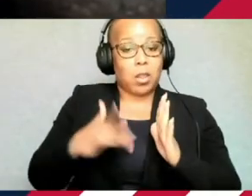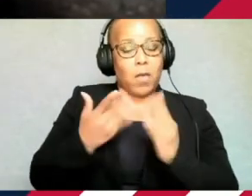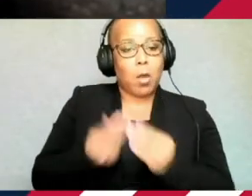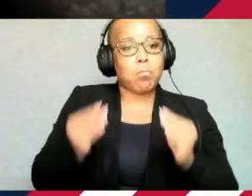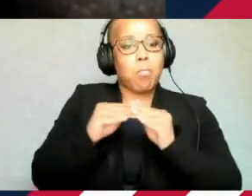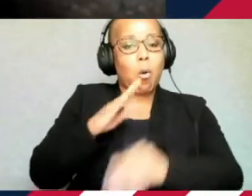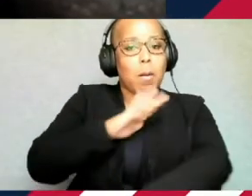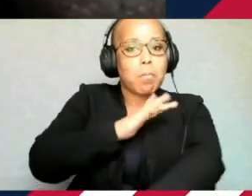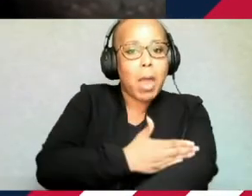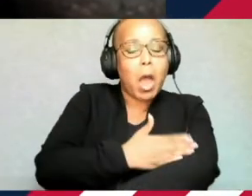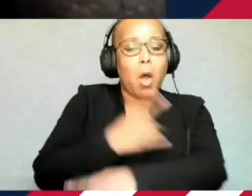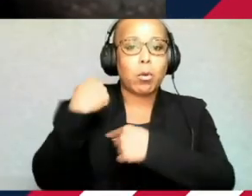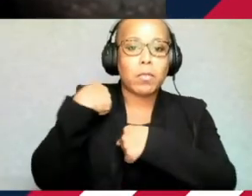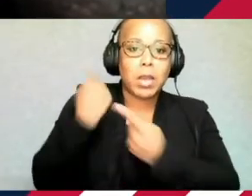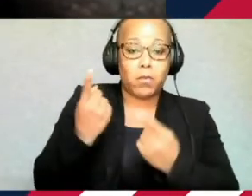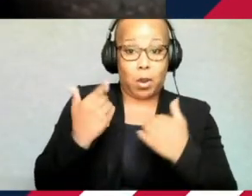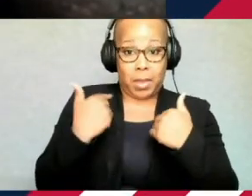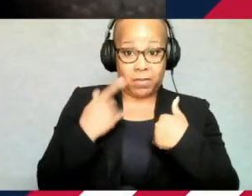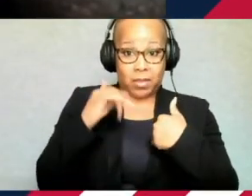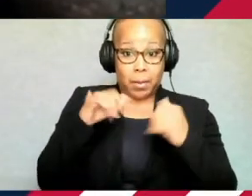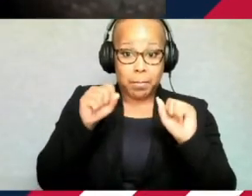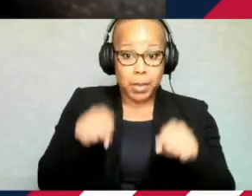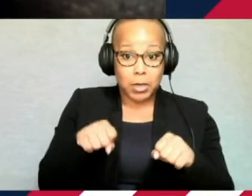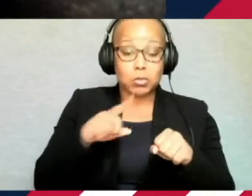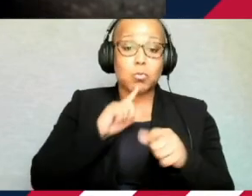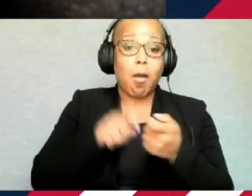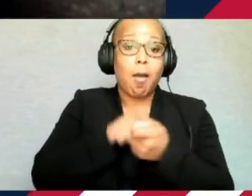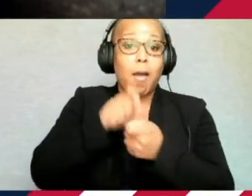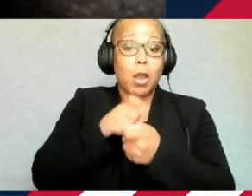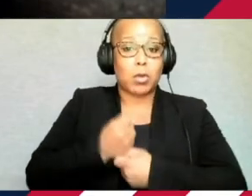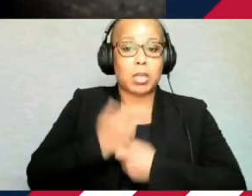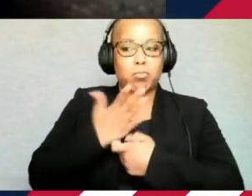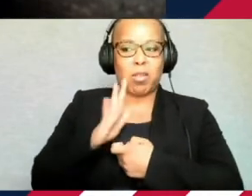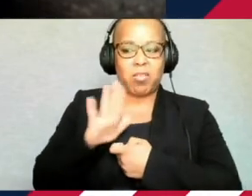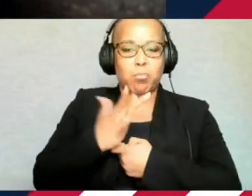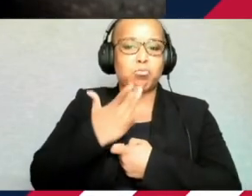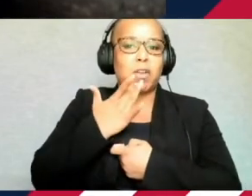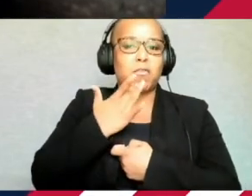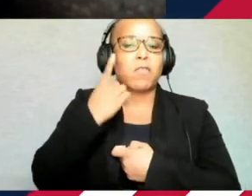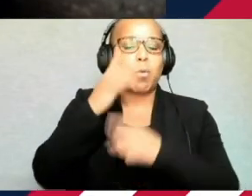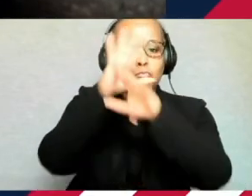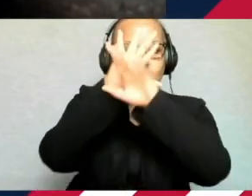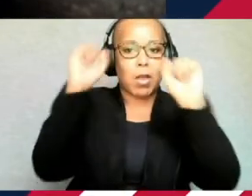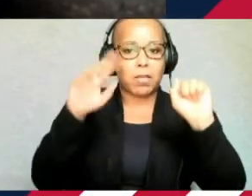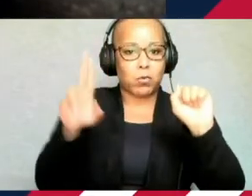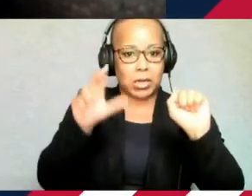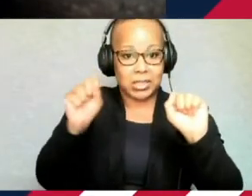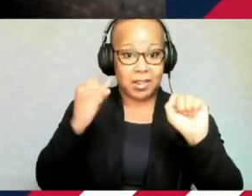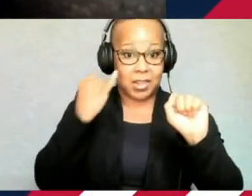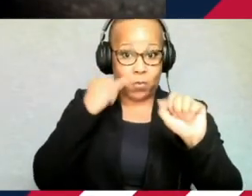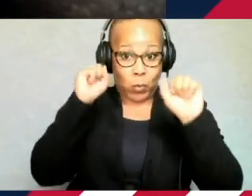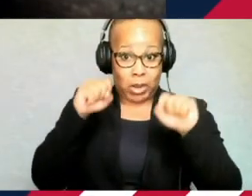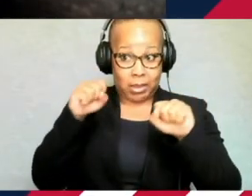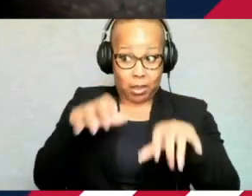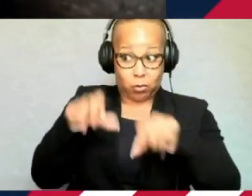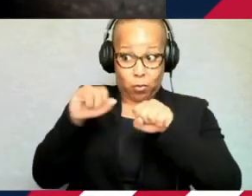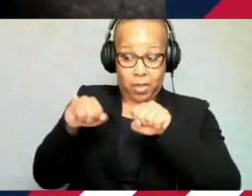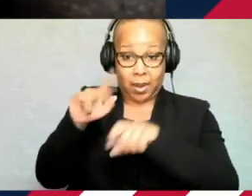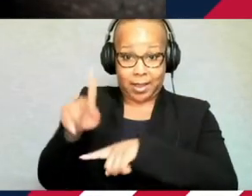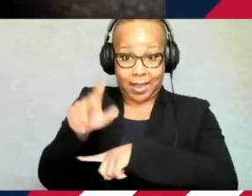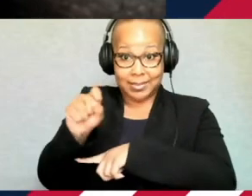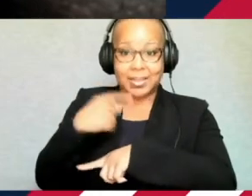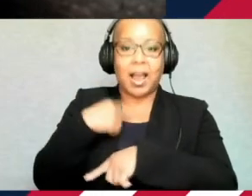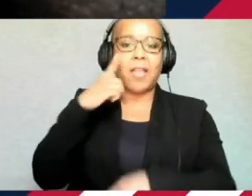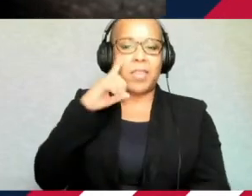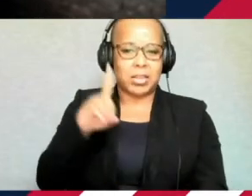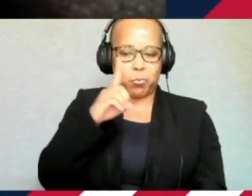than ever by having the ability to accurately express their preference for President of the United States. And if we can do it in Kansas, I think Democrats can do it